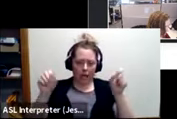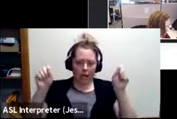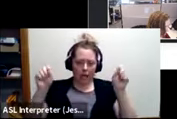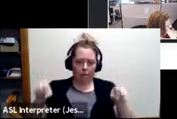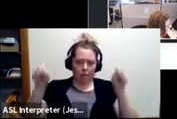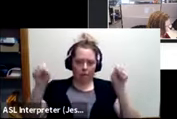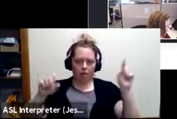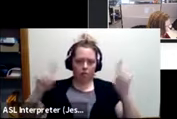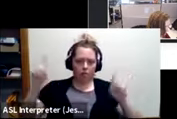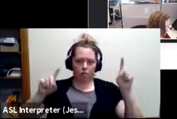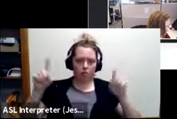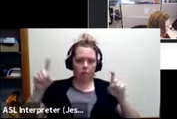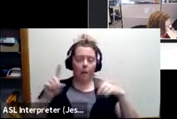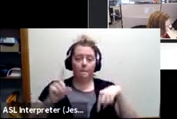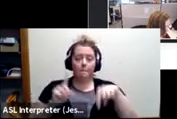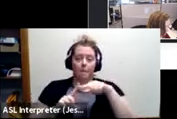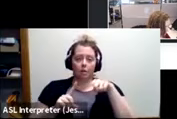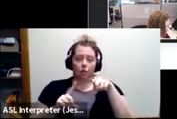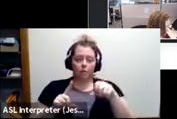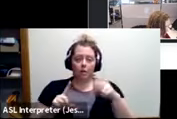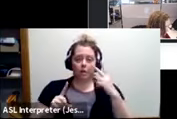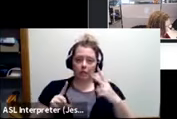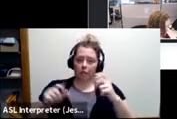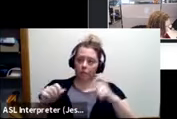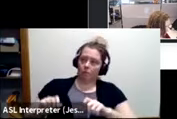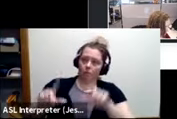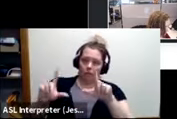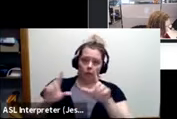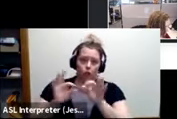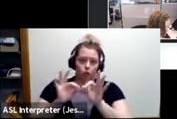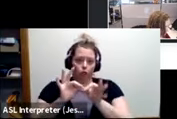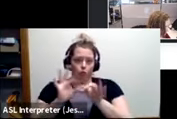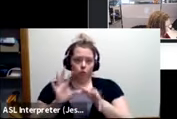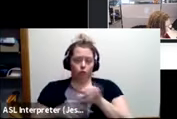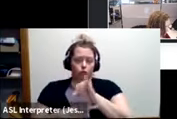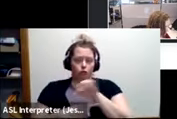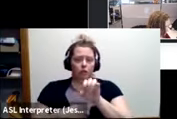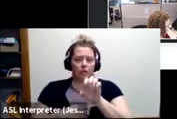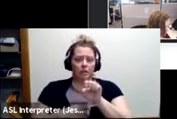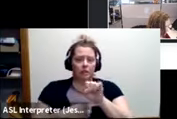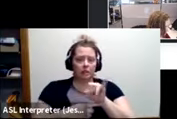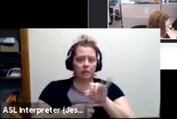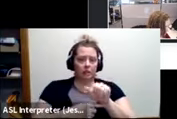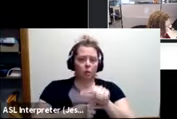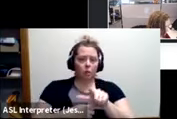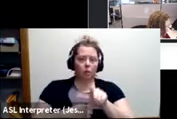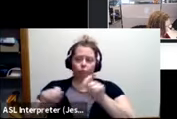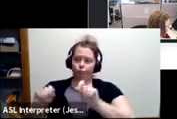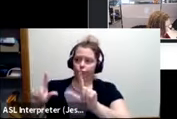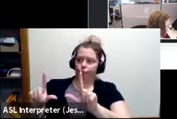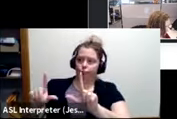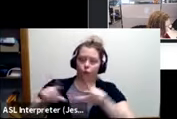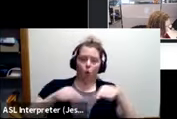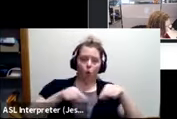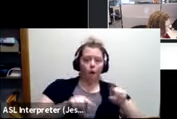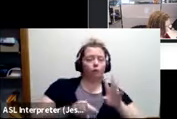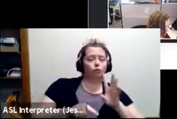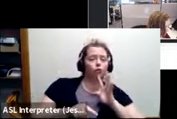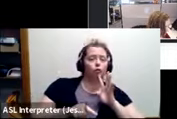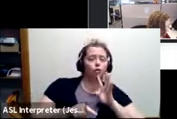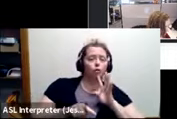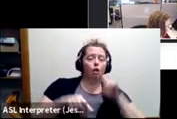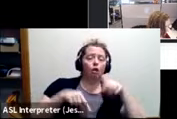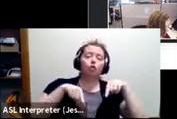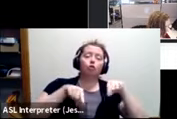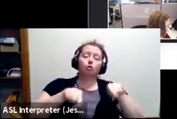interpreter, Jessica, is spotlighted while you hear the presenters talking. And then for our panel, we're going to stop screen sharing. So you